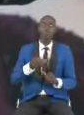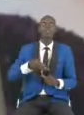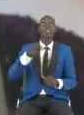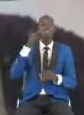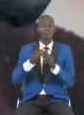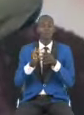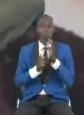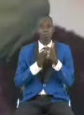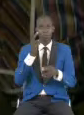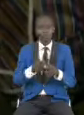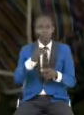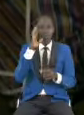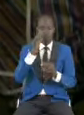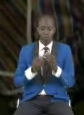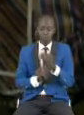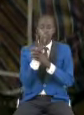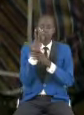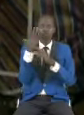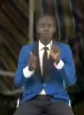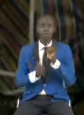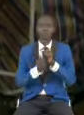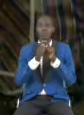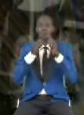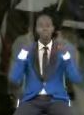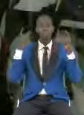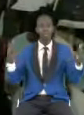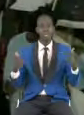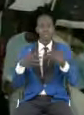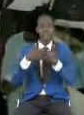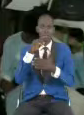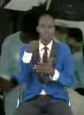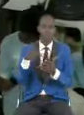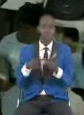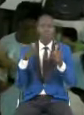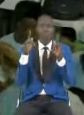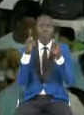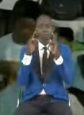grow greater. After this retreat,